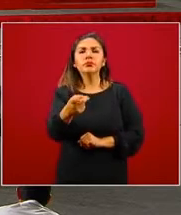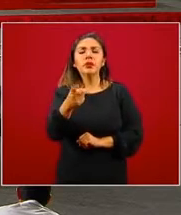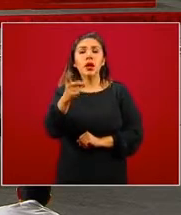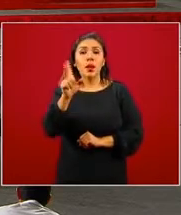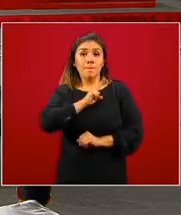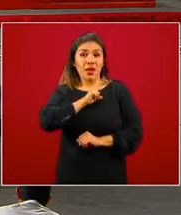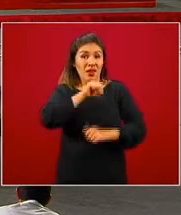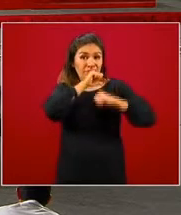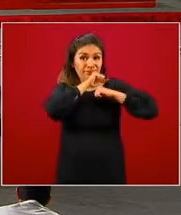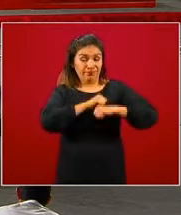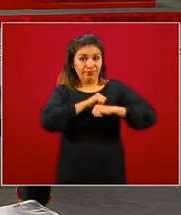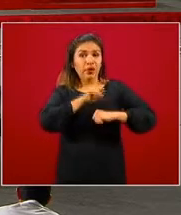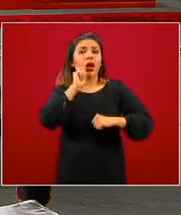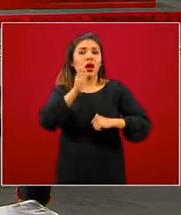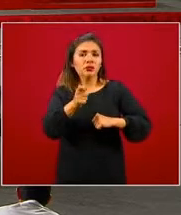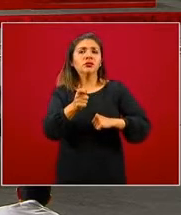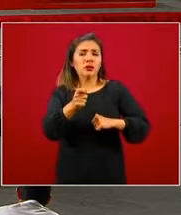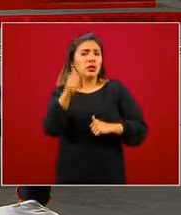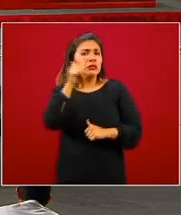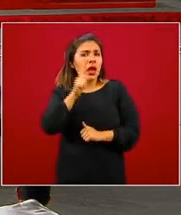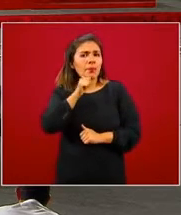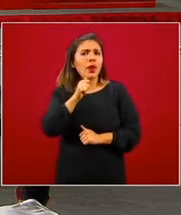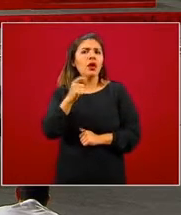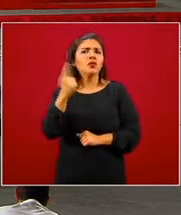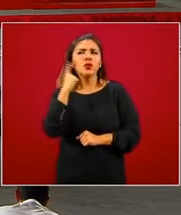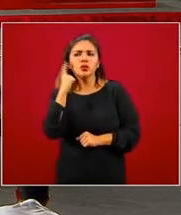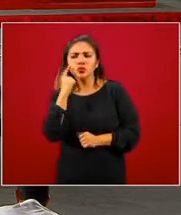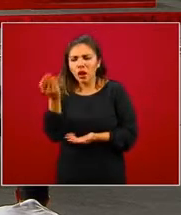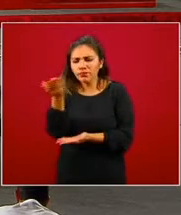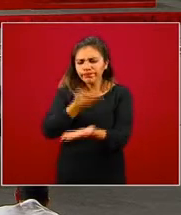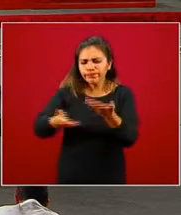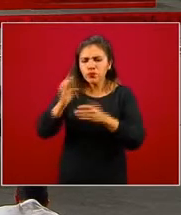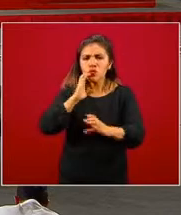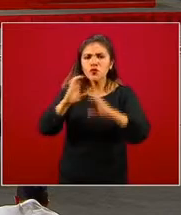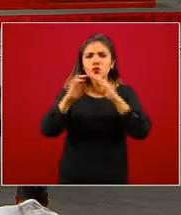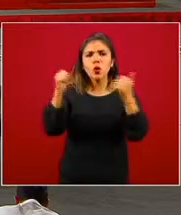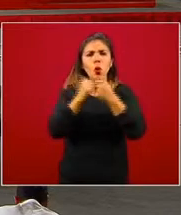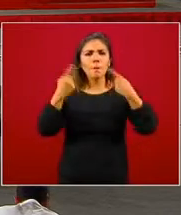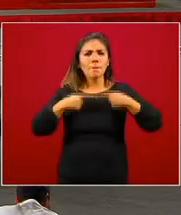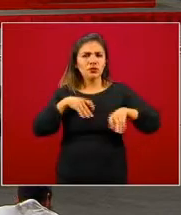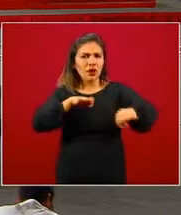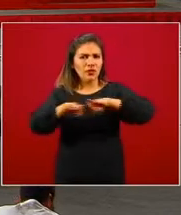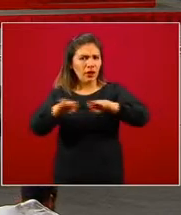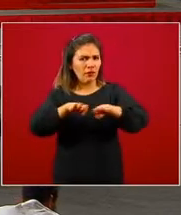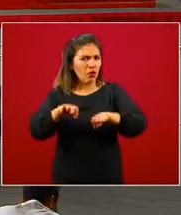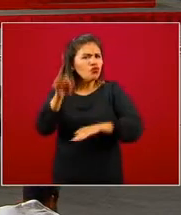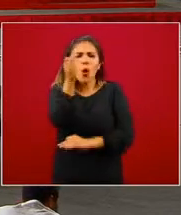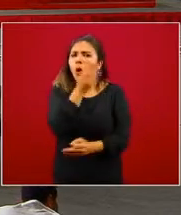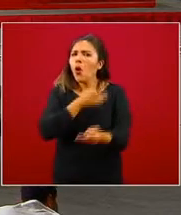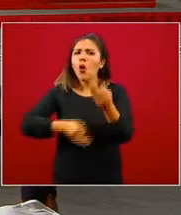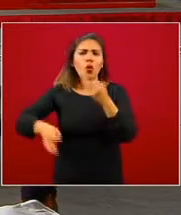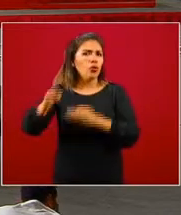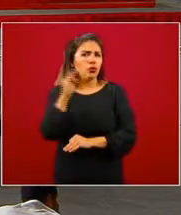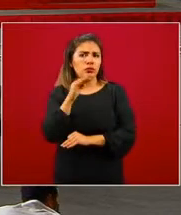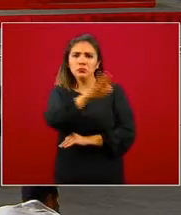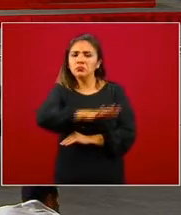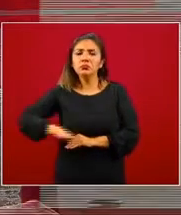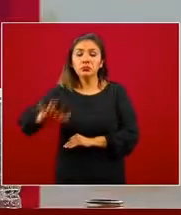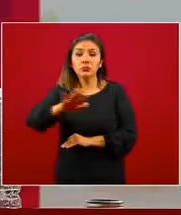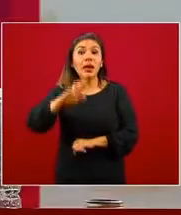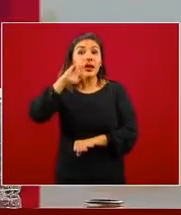to tell you that this work, this job that we have to do is that we listen to workers above